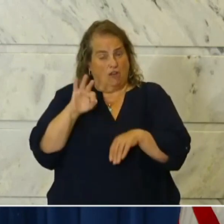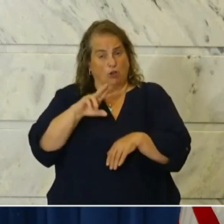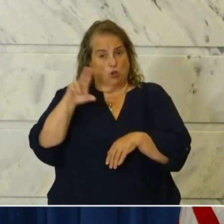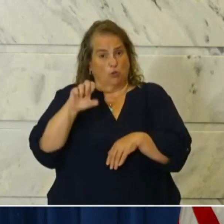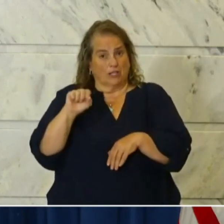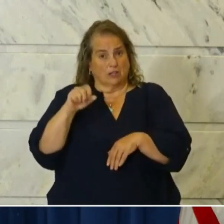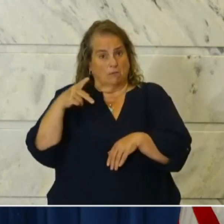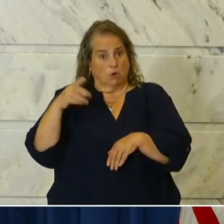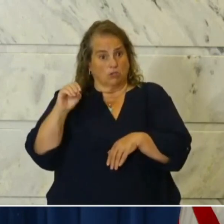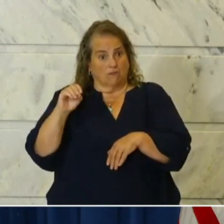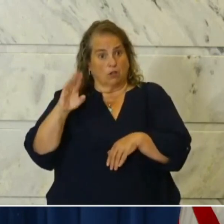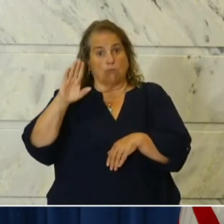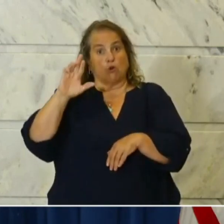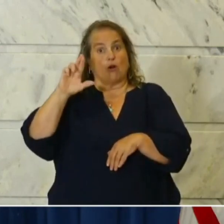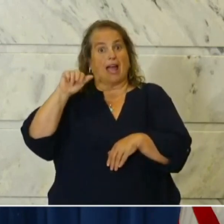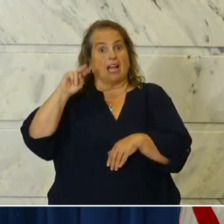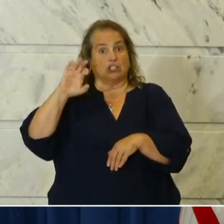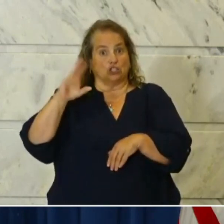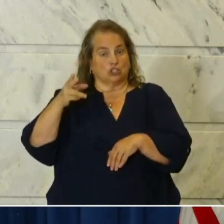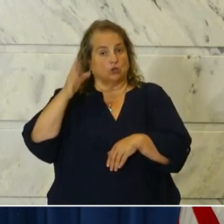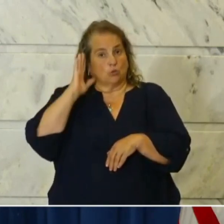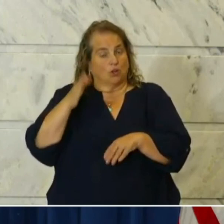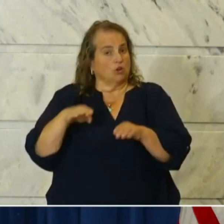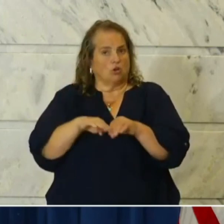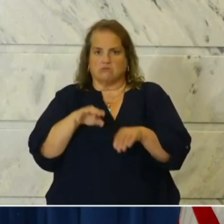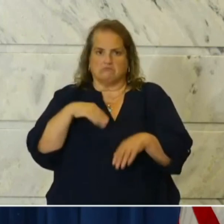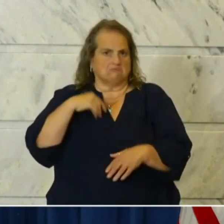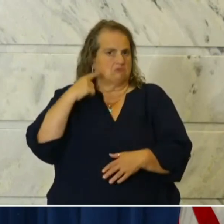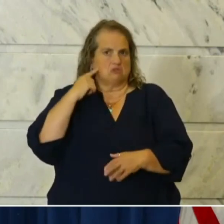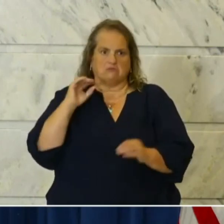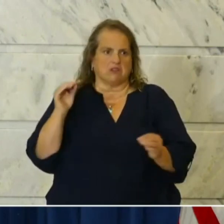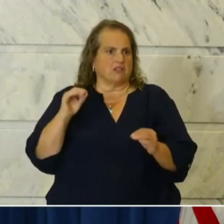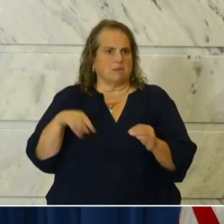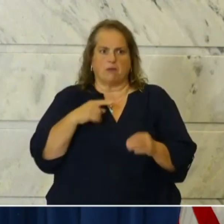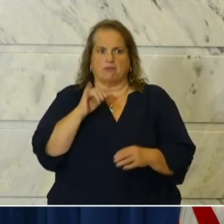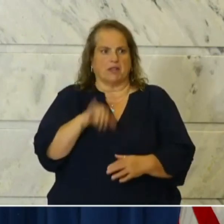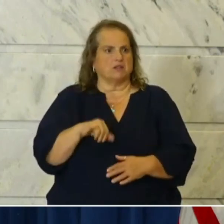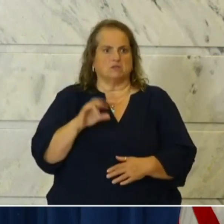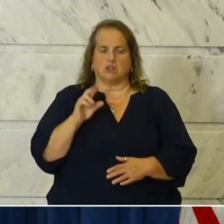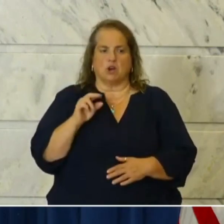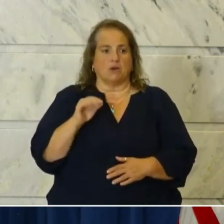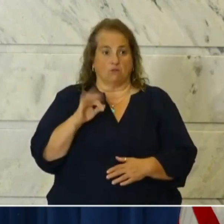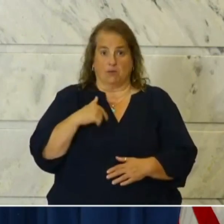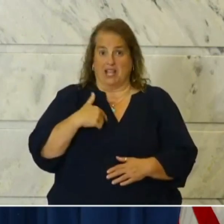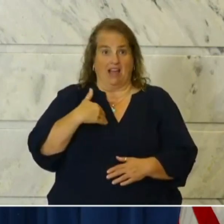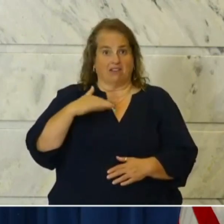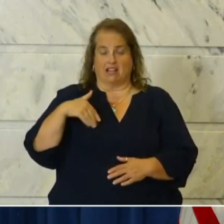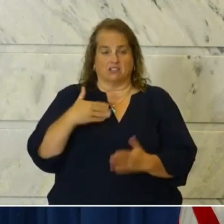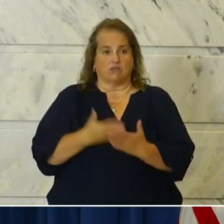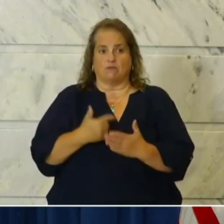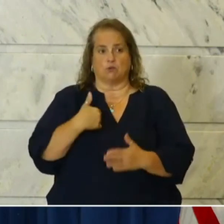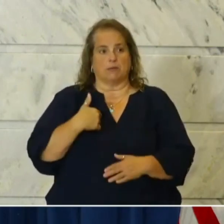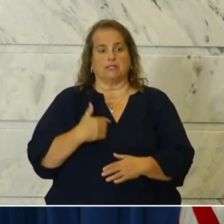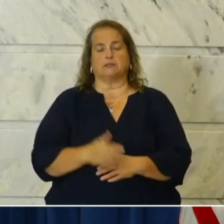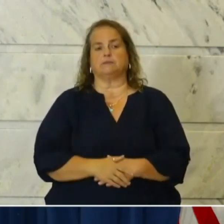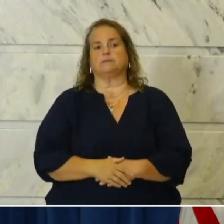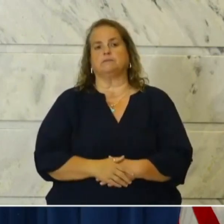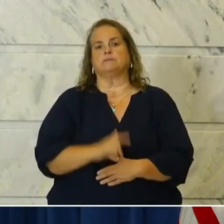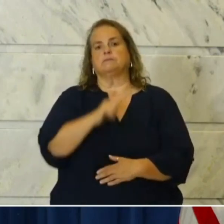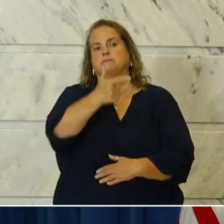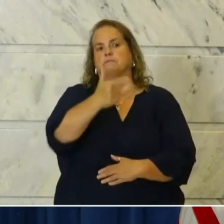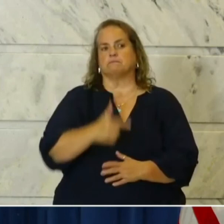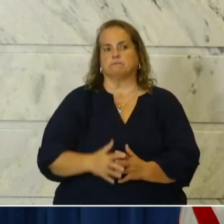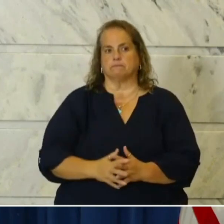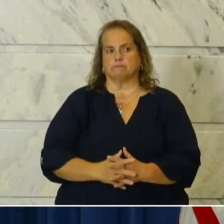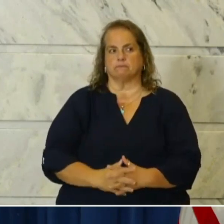Postal Service and branches? I've not received word of that. If we have, it hasn't gotten to me. This is a